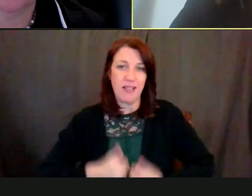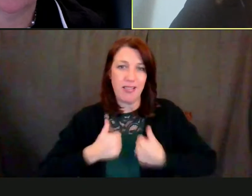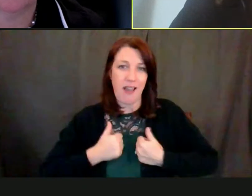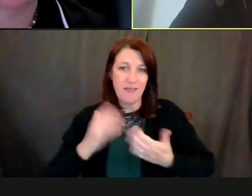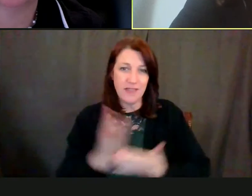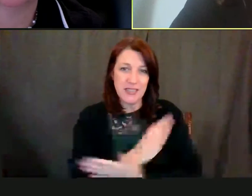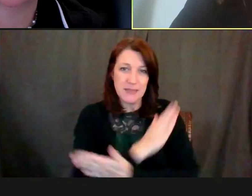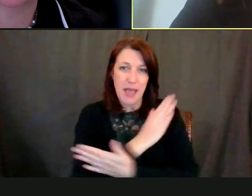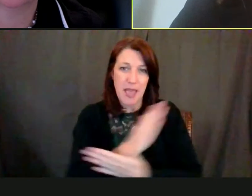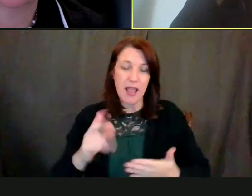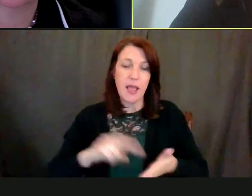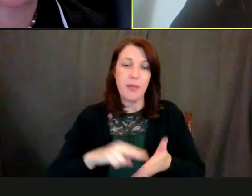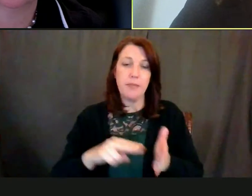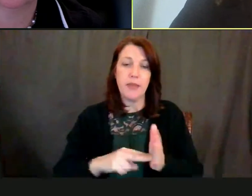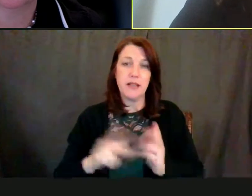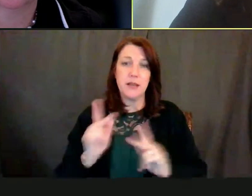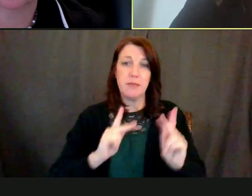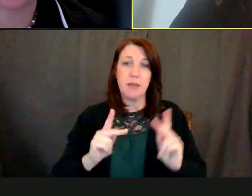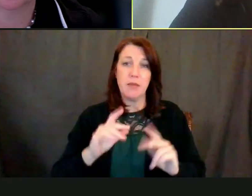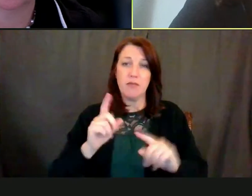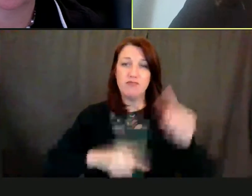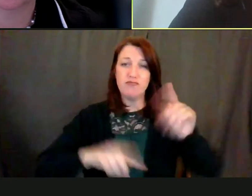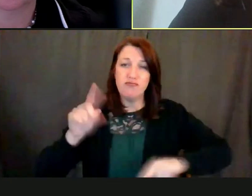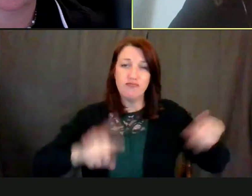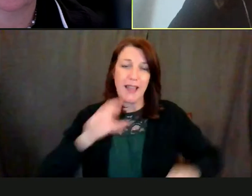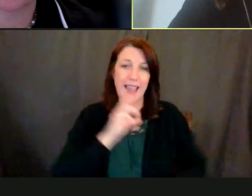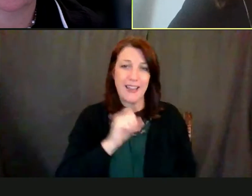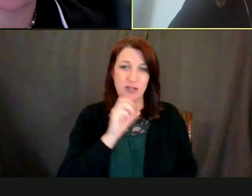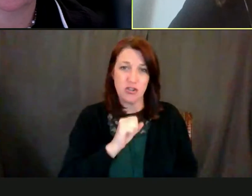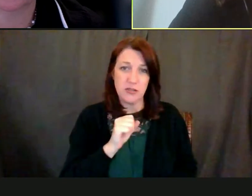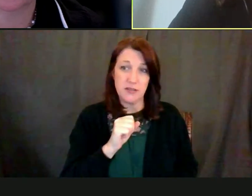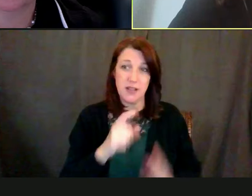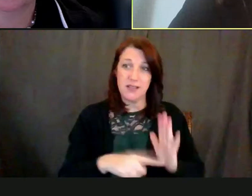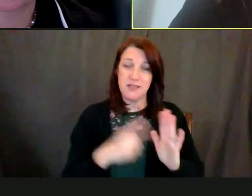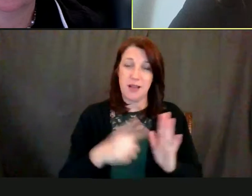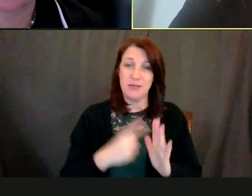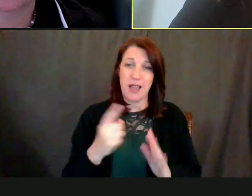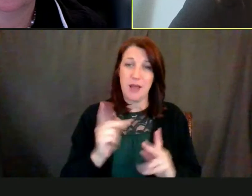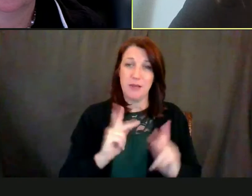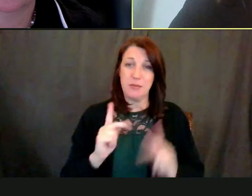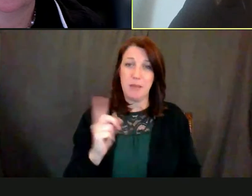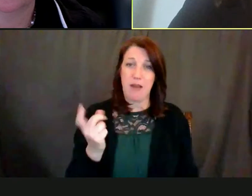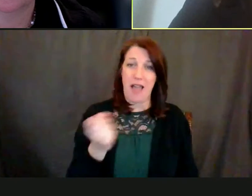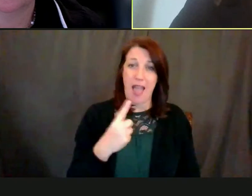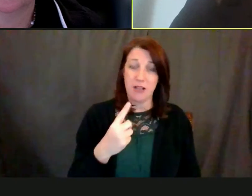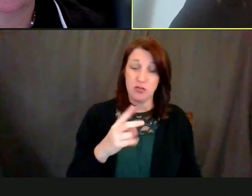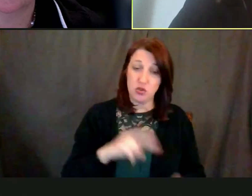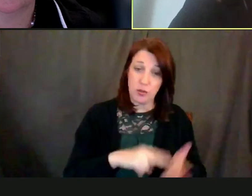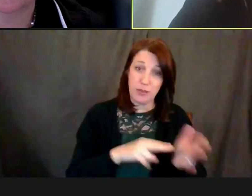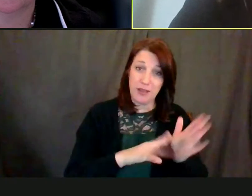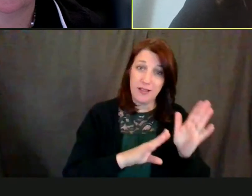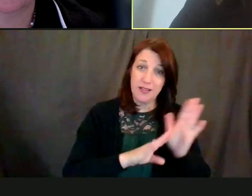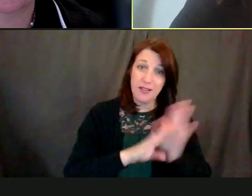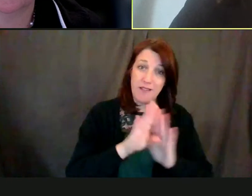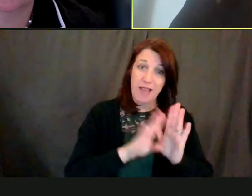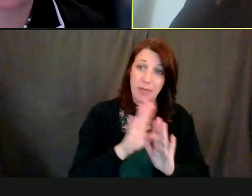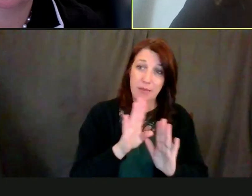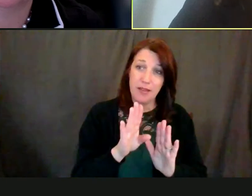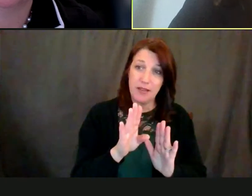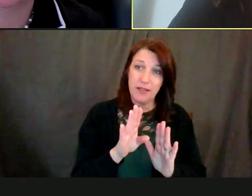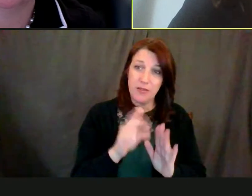is inclusion of individuals of all ages. Sometimes we get questions whether we're talking about development. I mean,